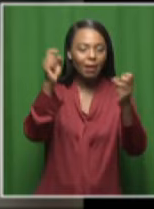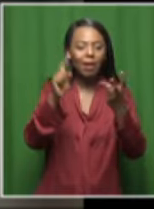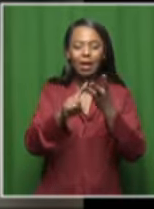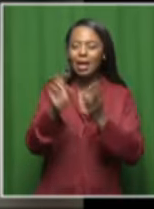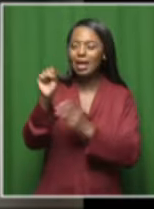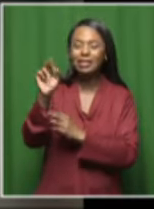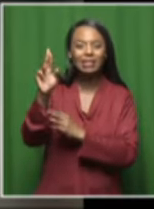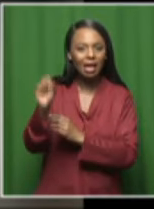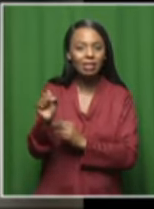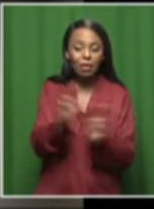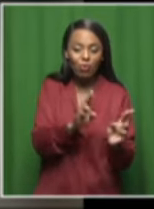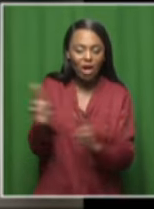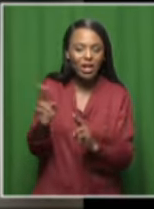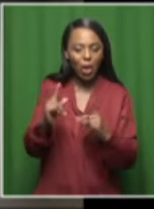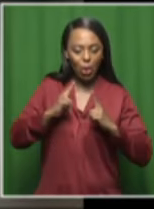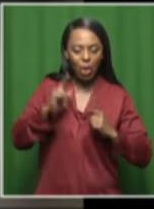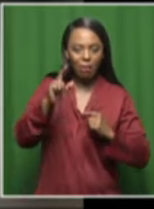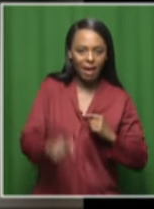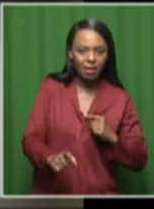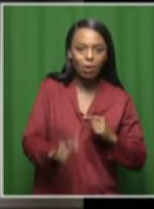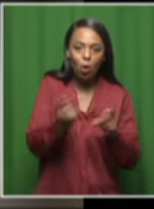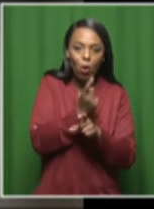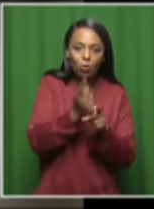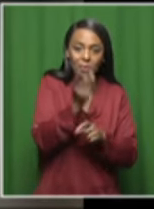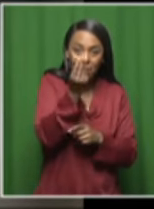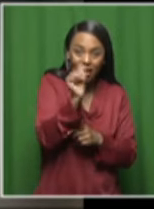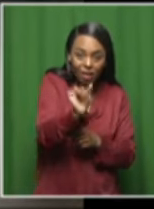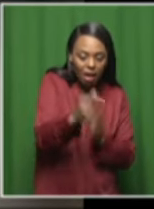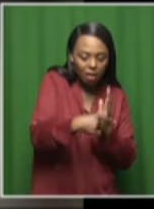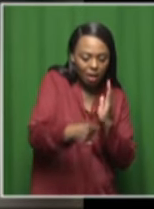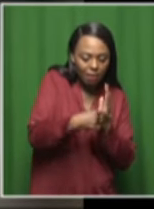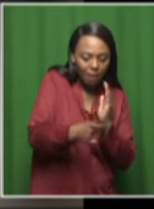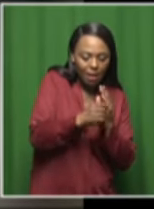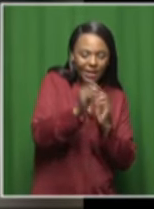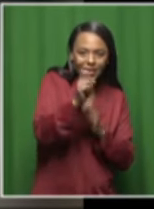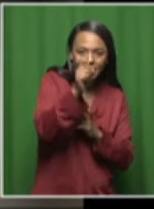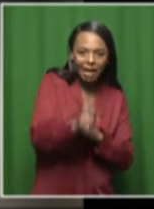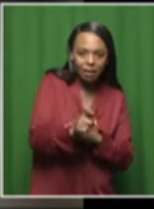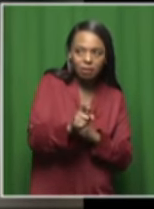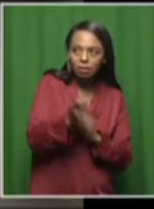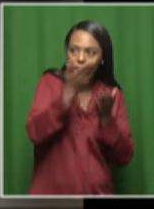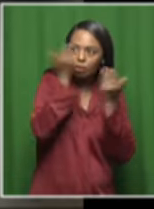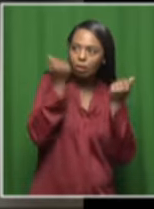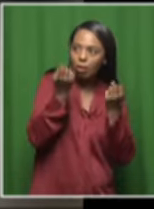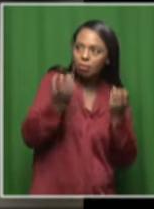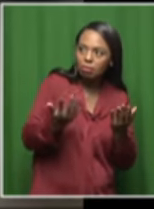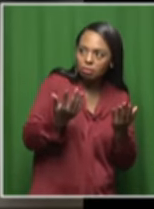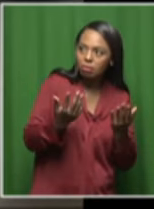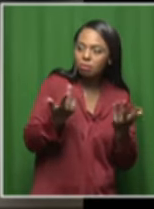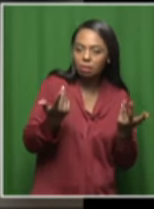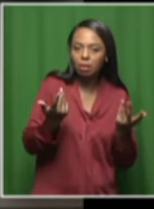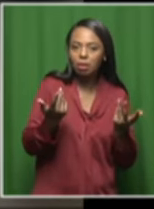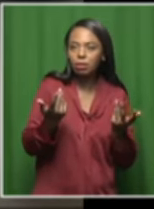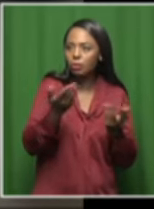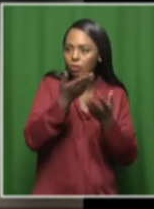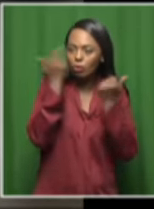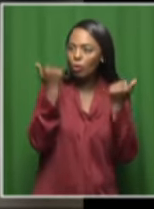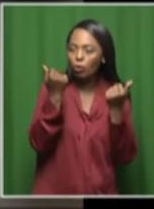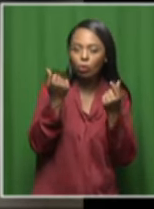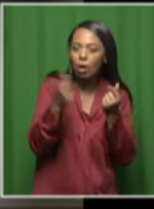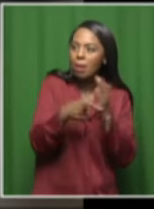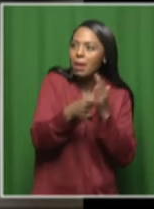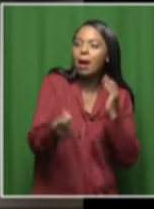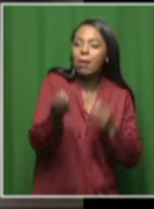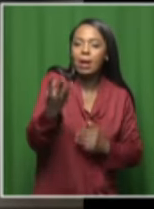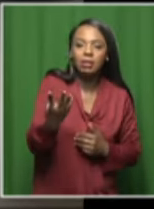is being deducted at your marginal tax rate, which we don't know what that is. So, you know, there's a whole lot of work that still